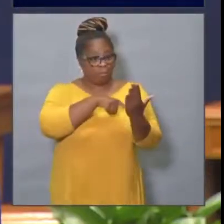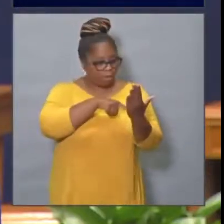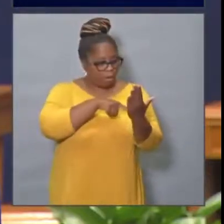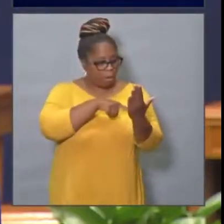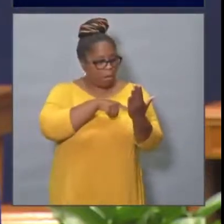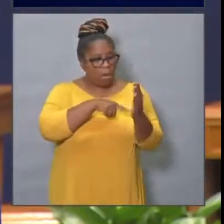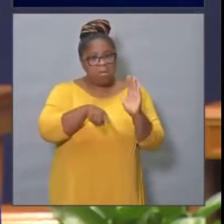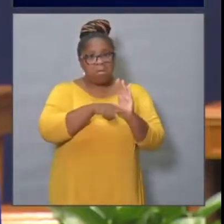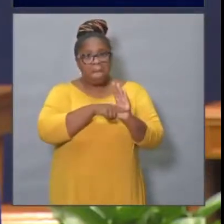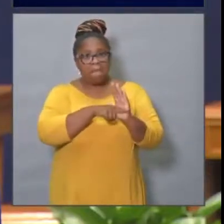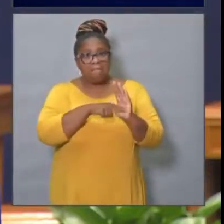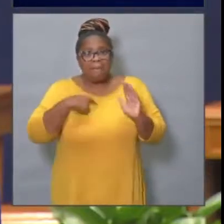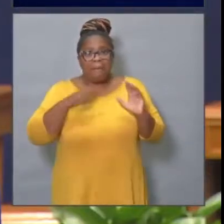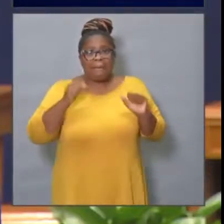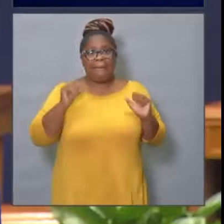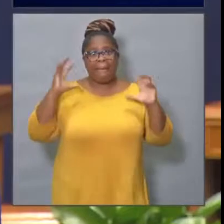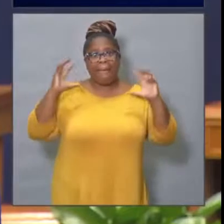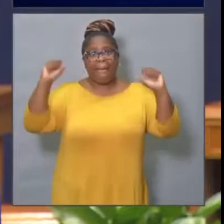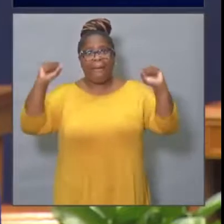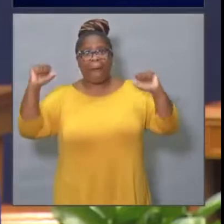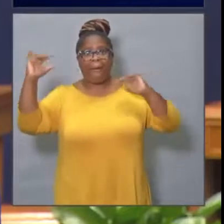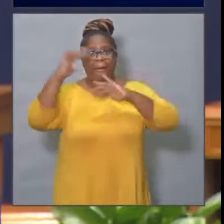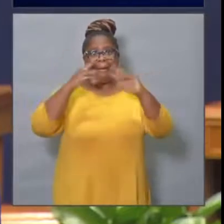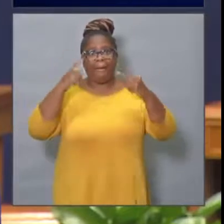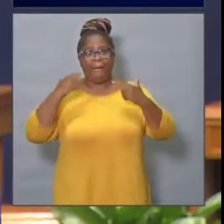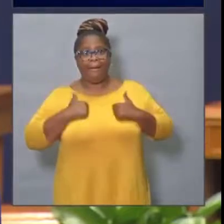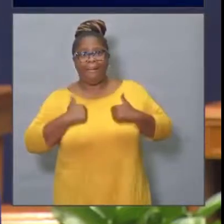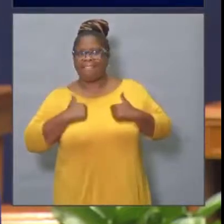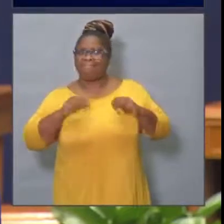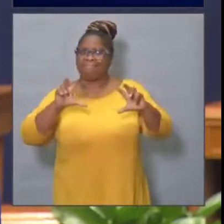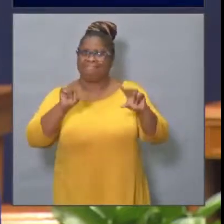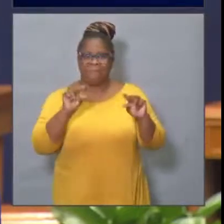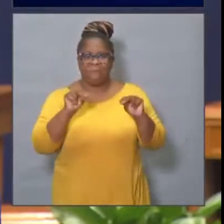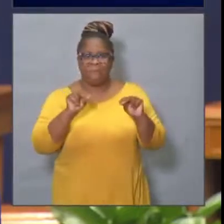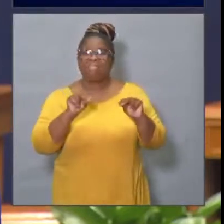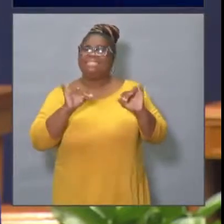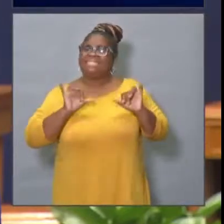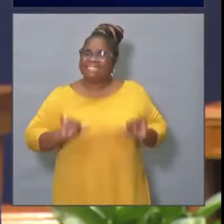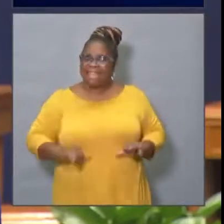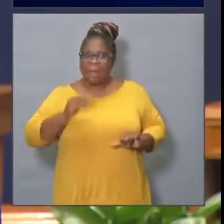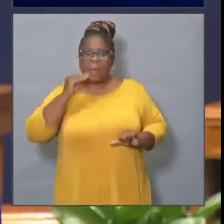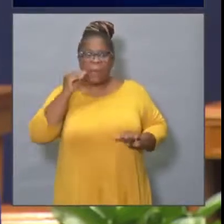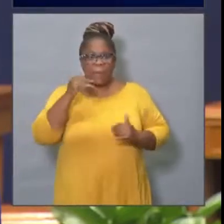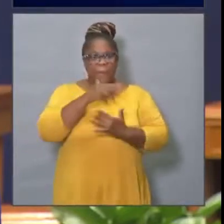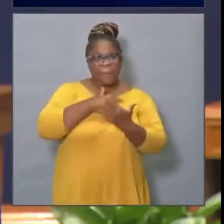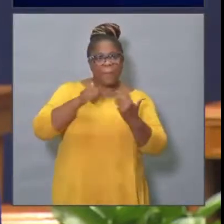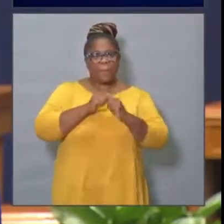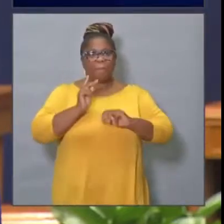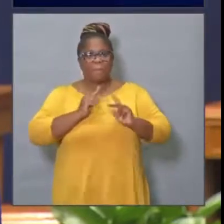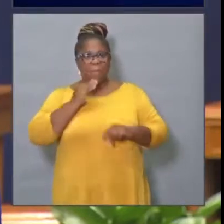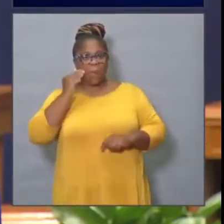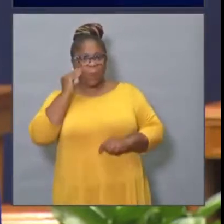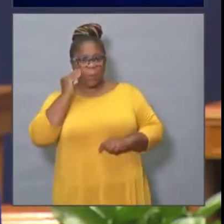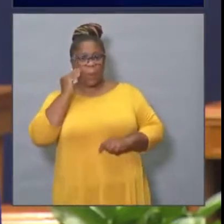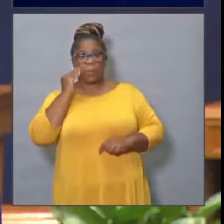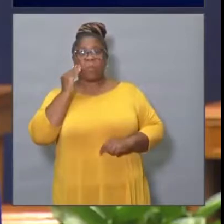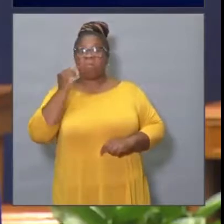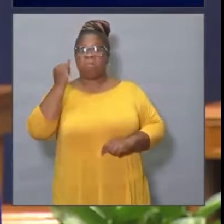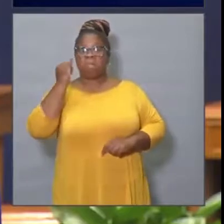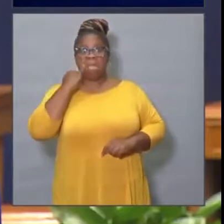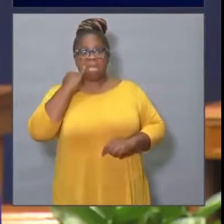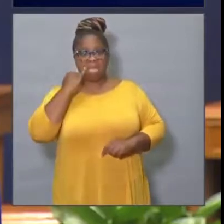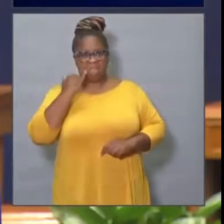behavior with respect to interacting with others outside of your household, and should not change your need to quarantine or isolate if